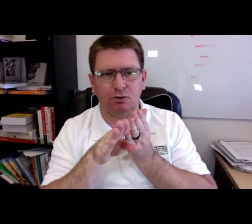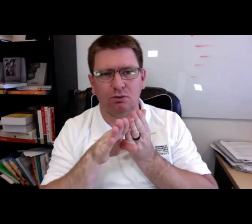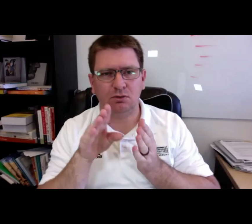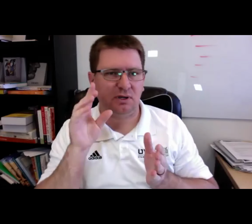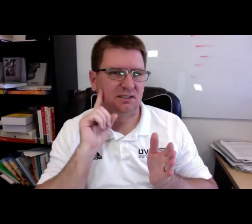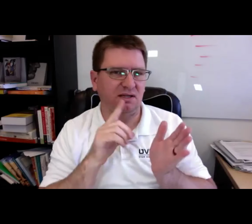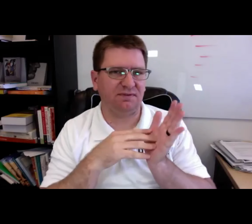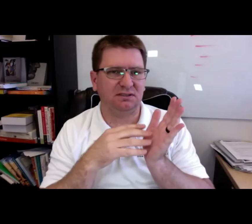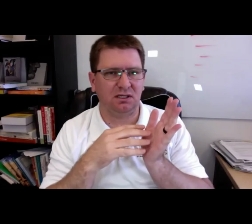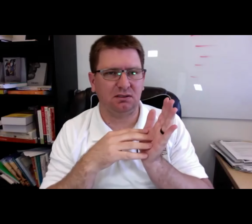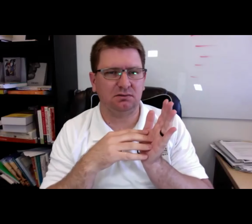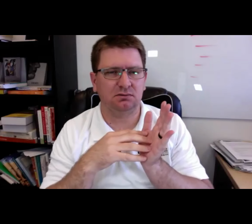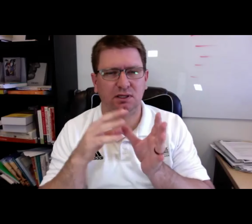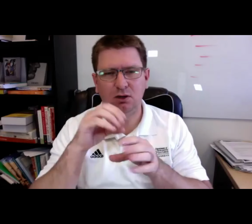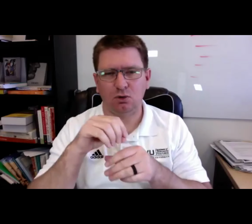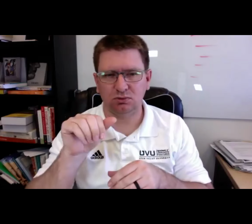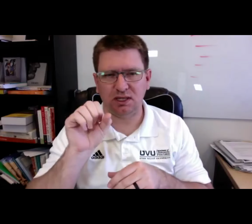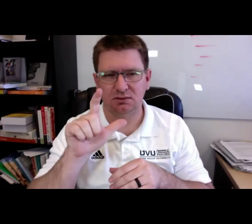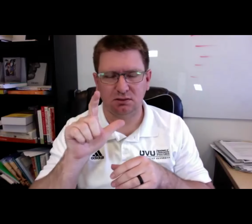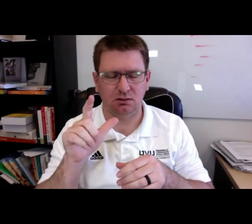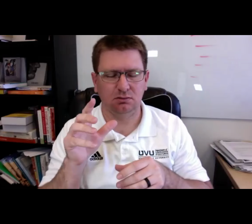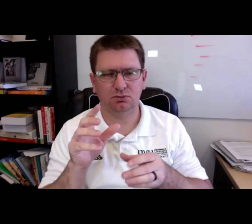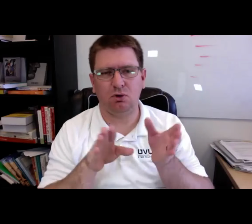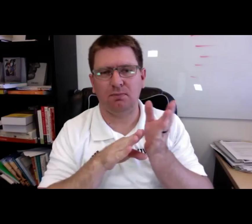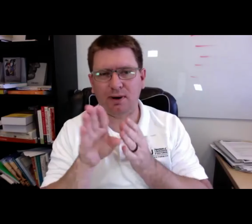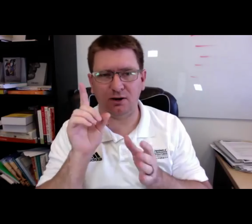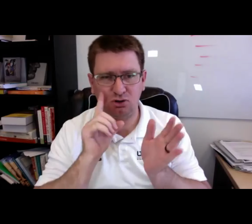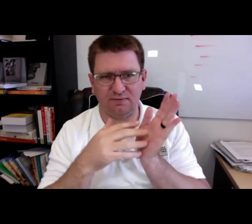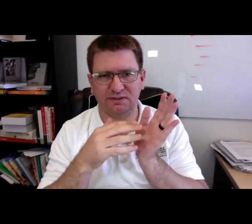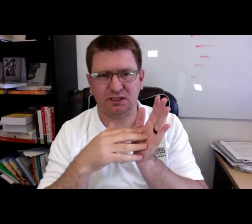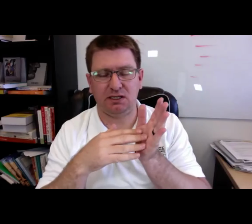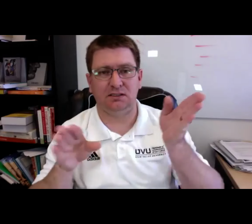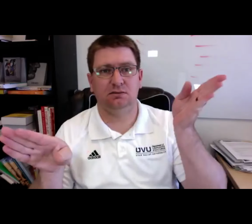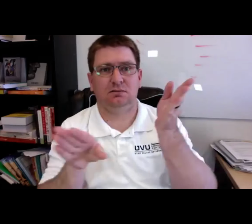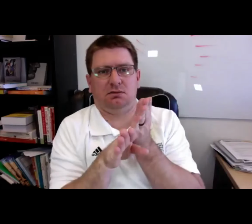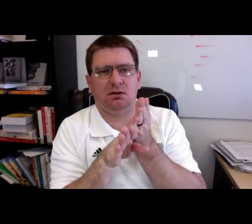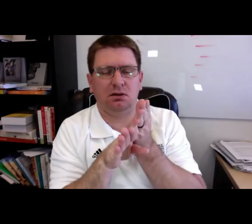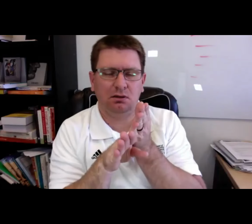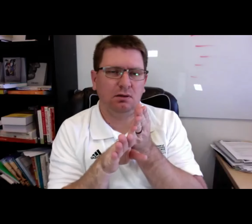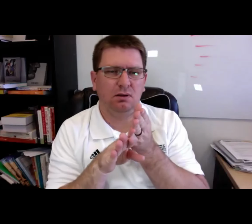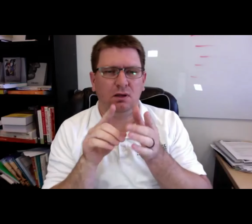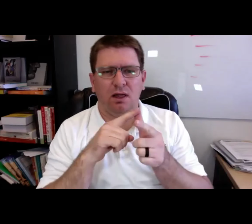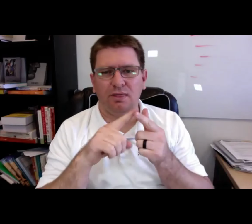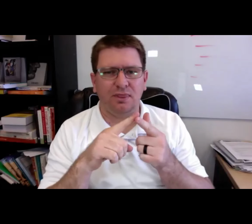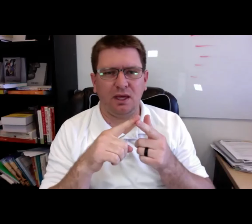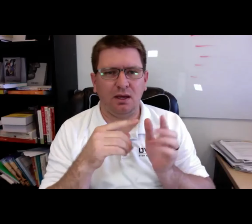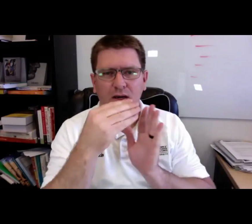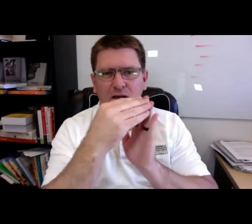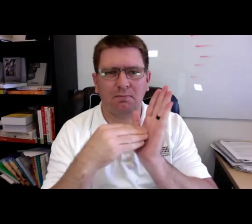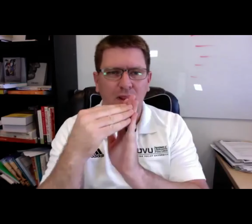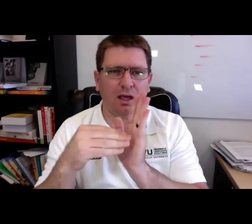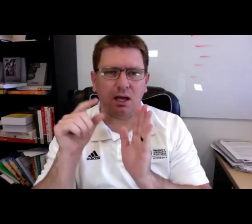a teacher, and then minoring in deaf studies, which includes American Sign Language. And so putting